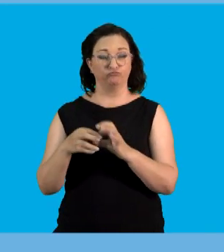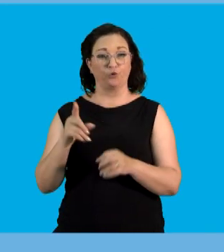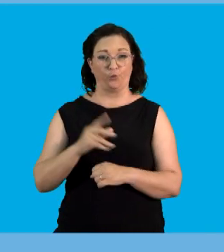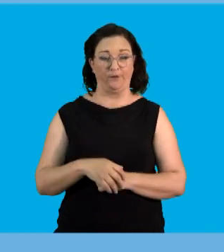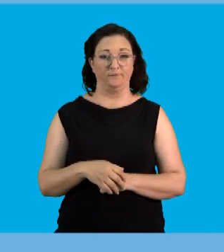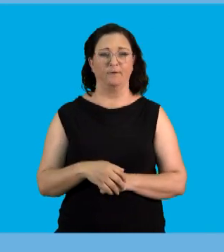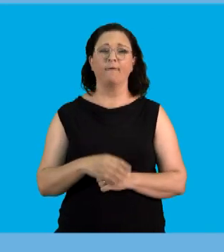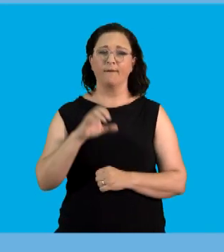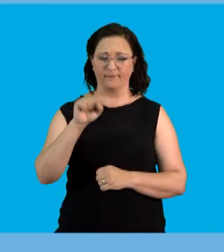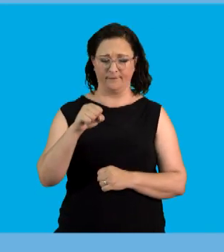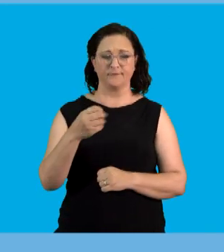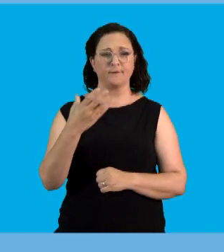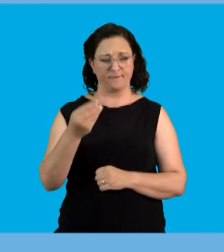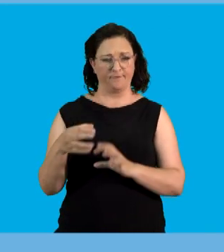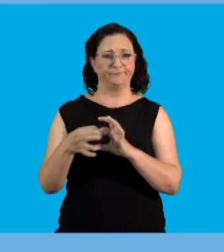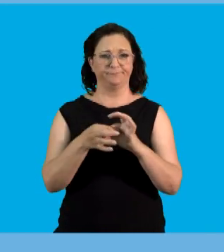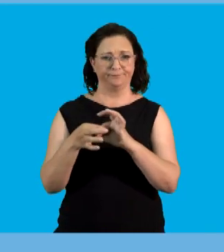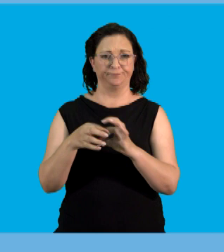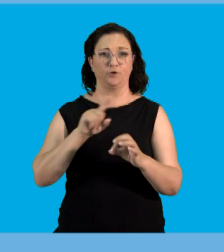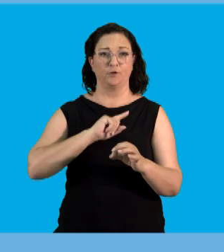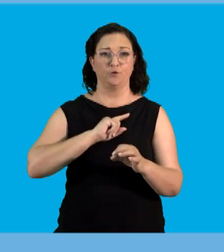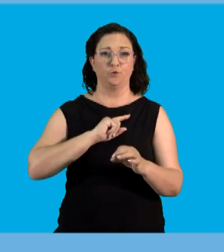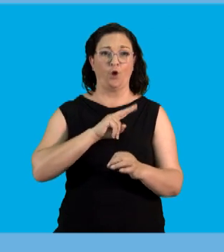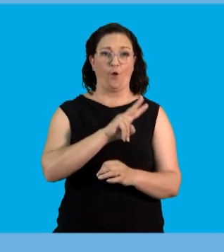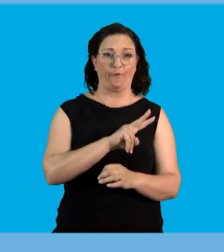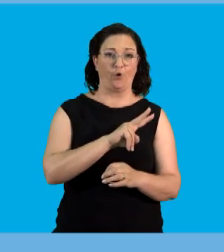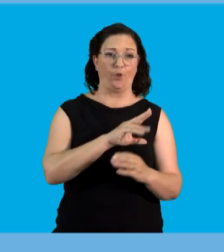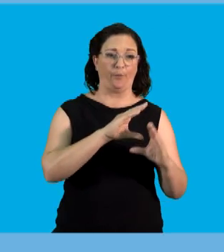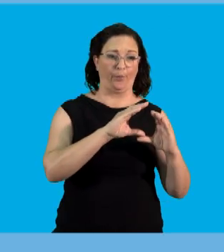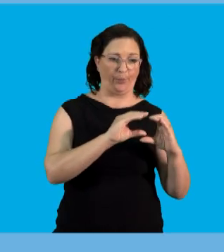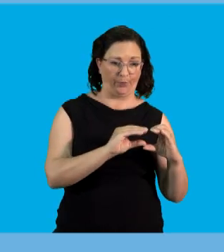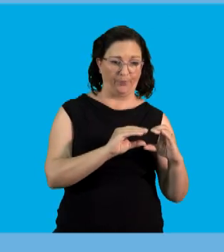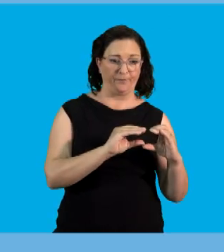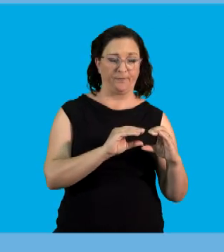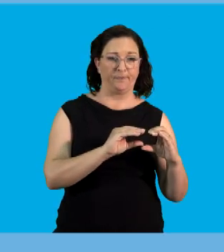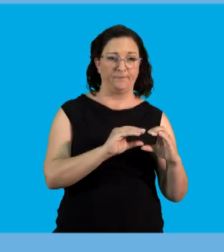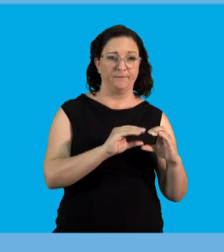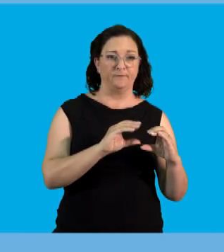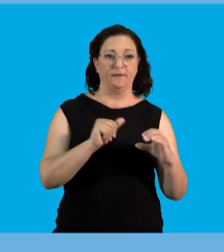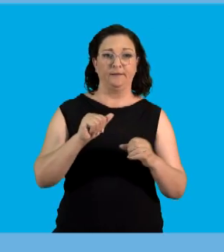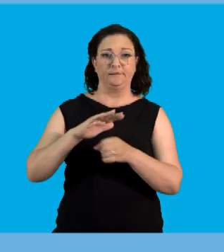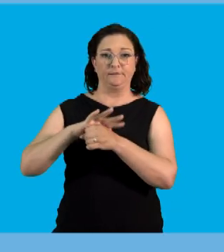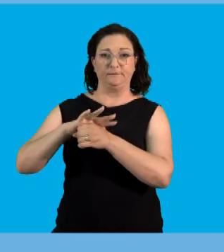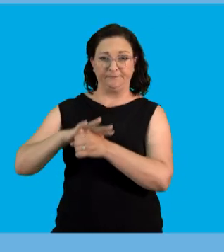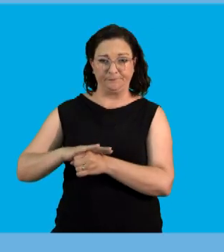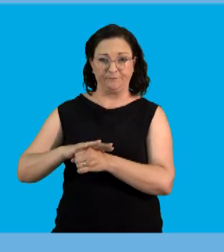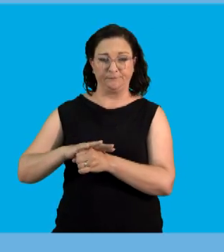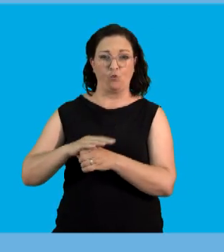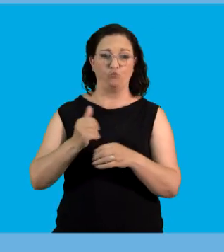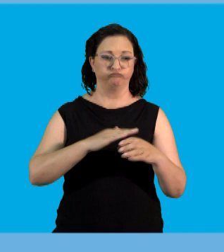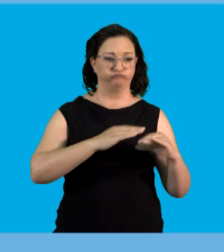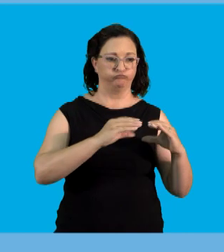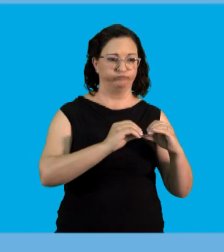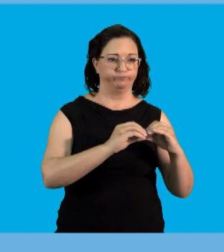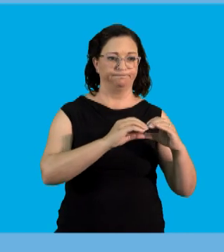that volume and pressure have a relationship that when the volume is increased, the pressure needs to decrease. But